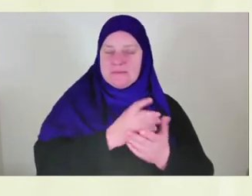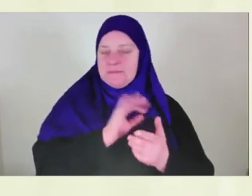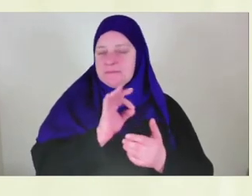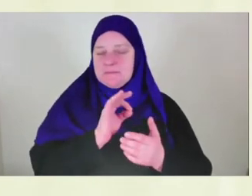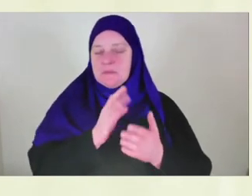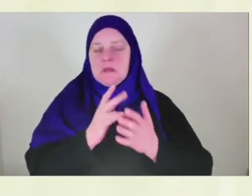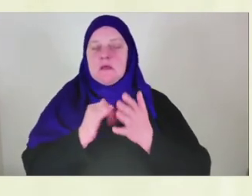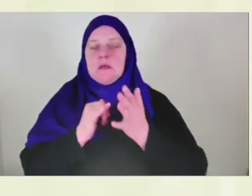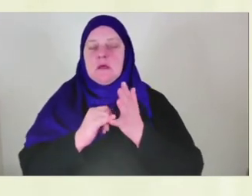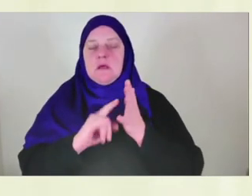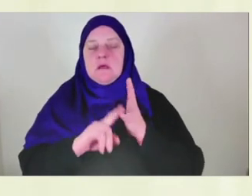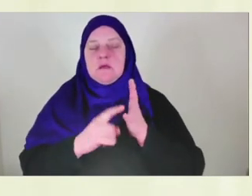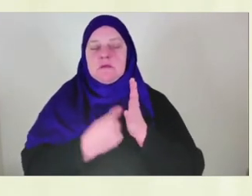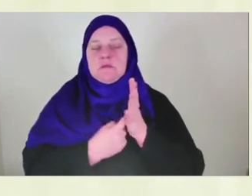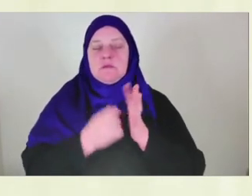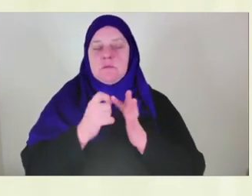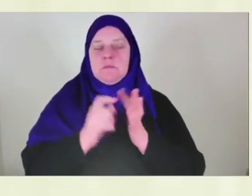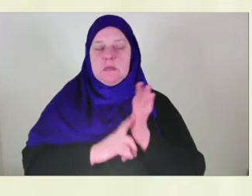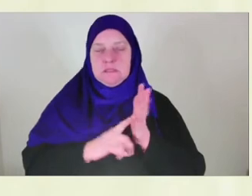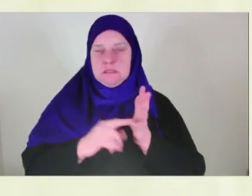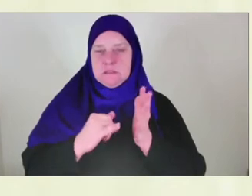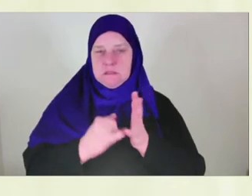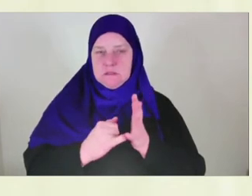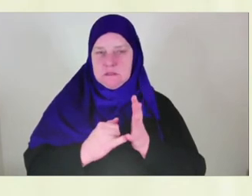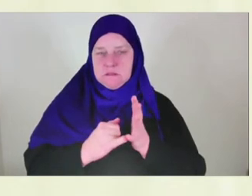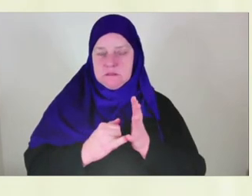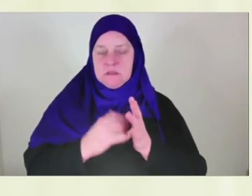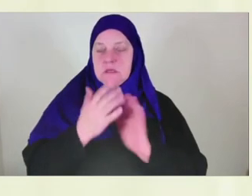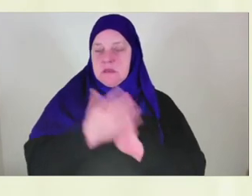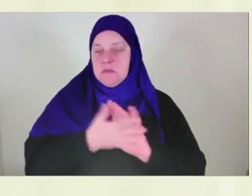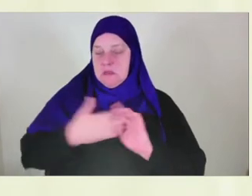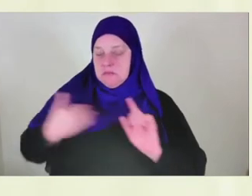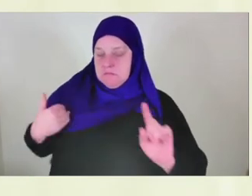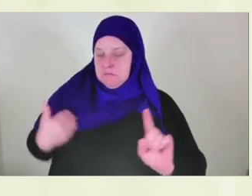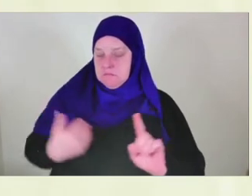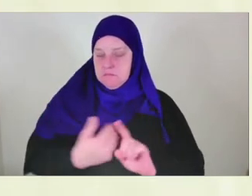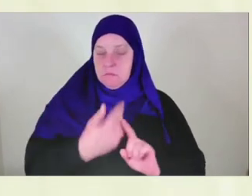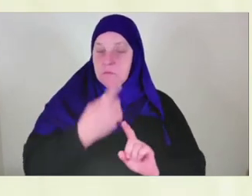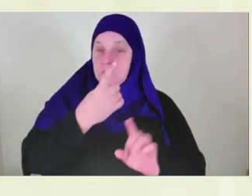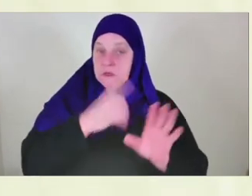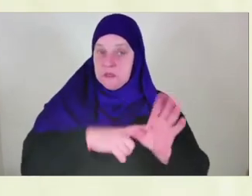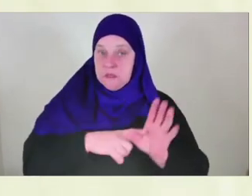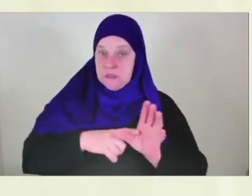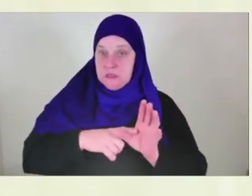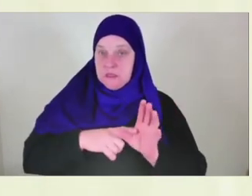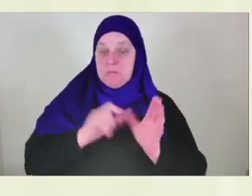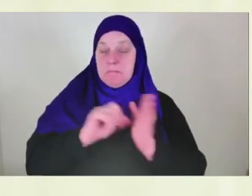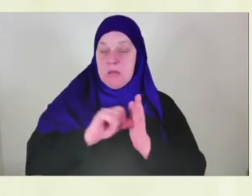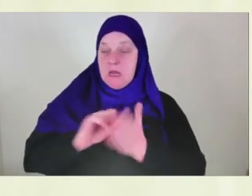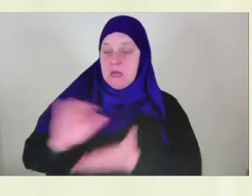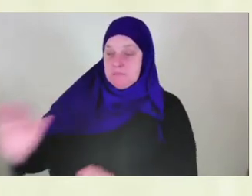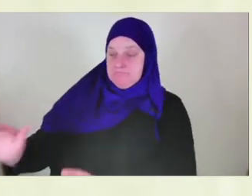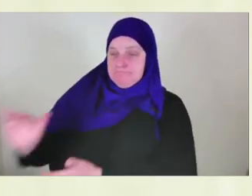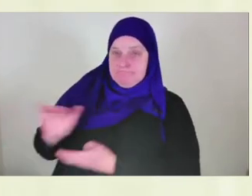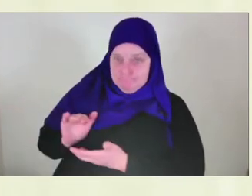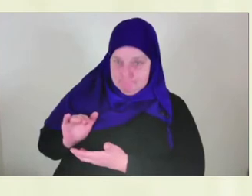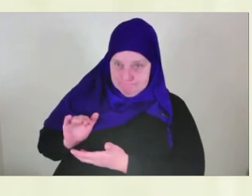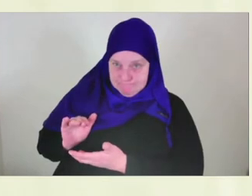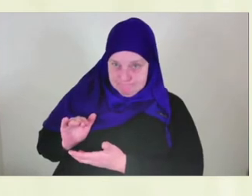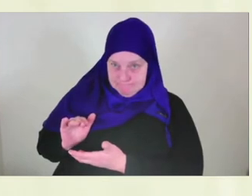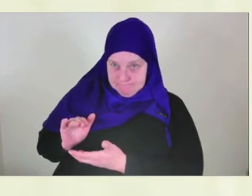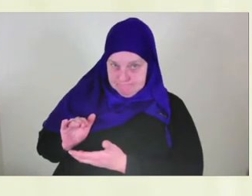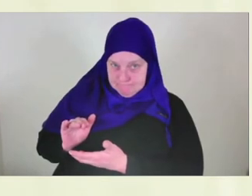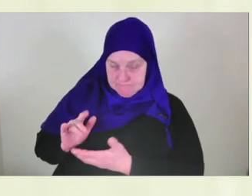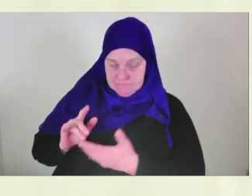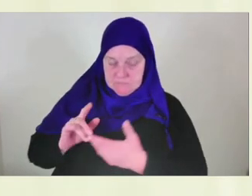I've used my year. I've spent at the end of the year. Samahta Sheikh mentioned if you do it, say, it's a nice system what he said,